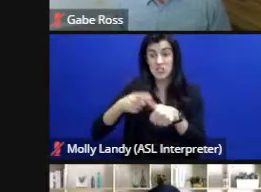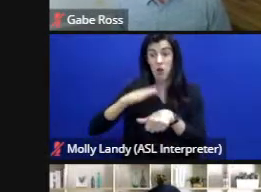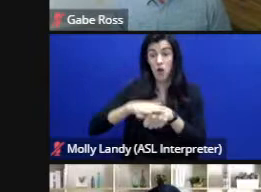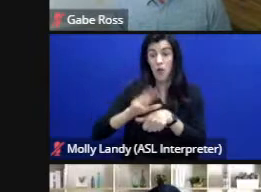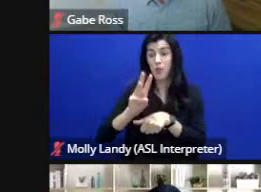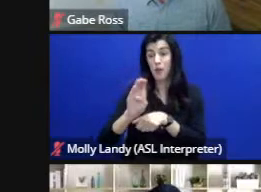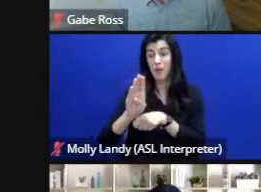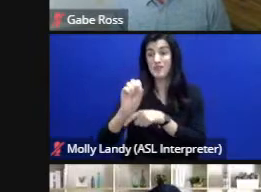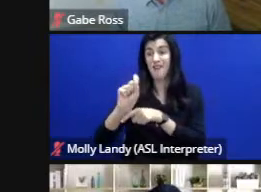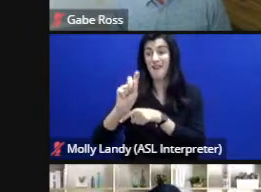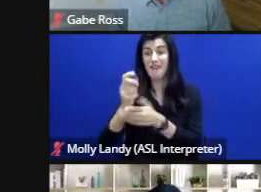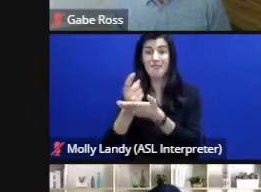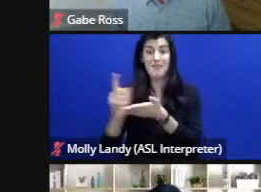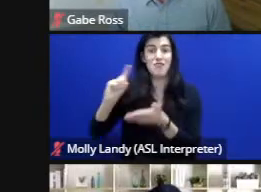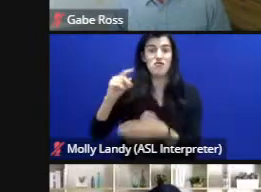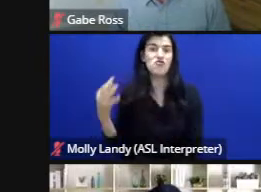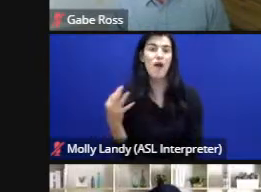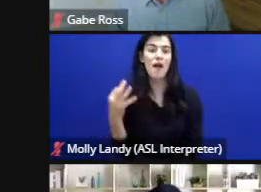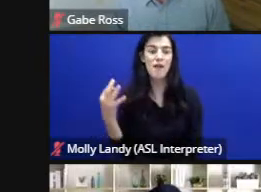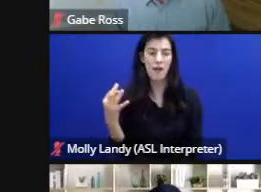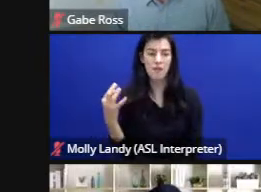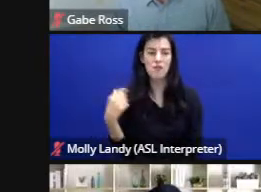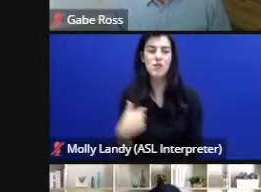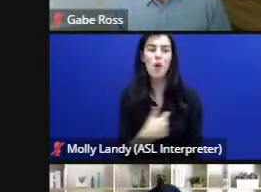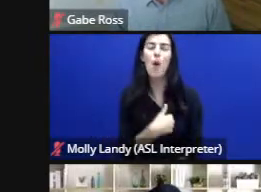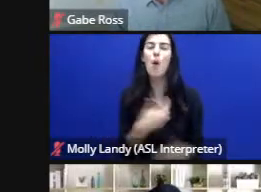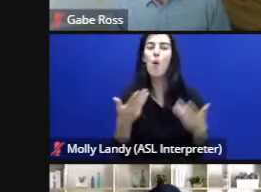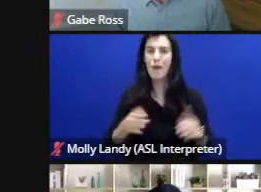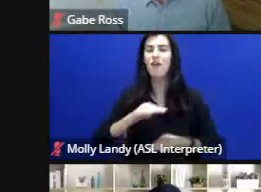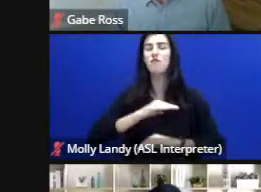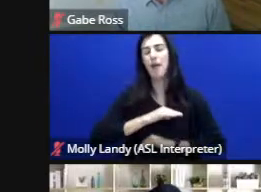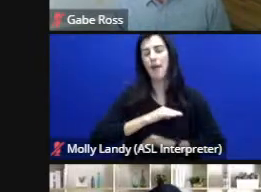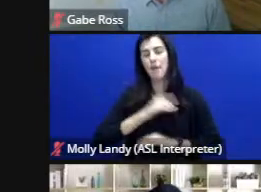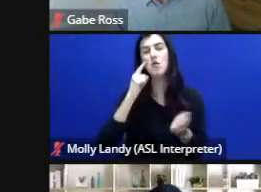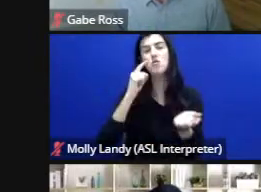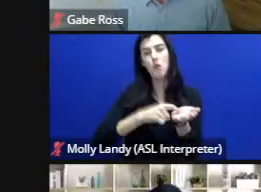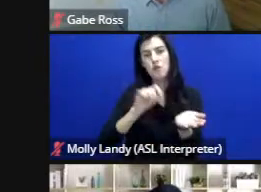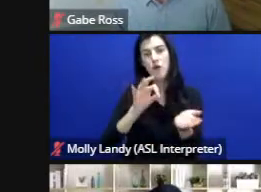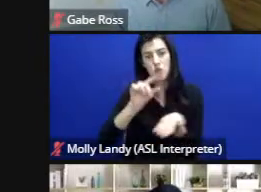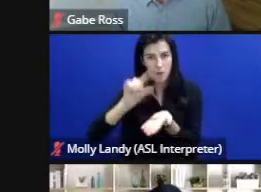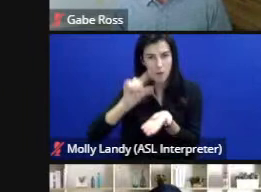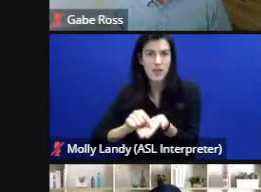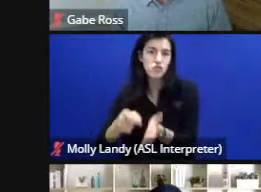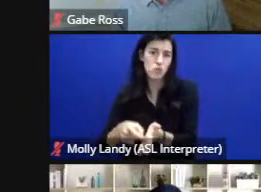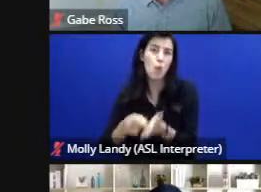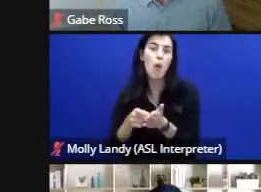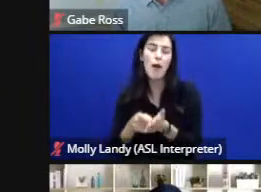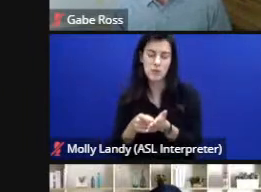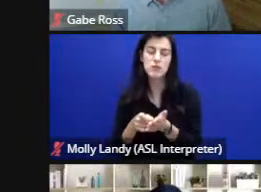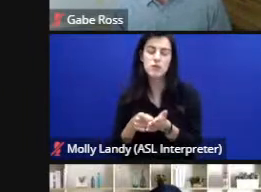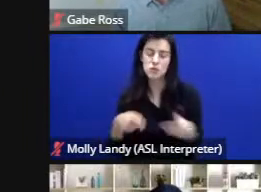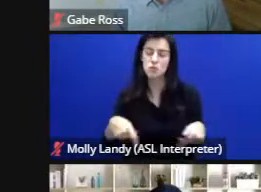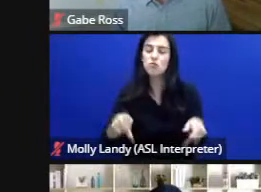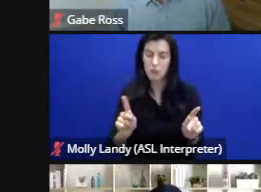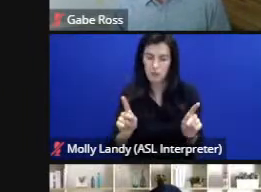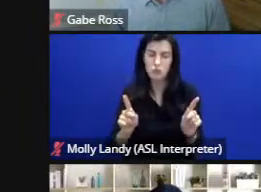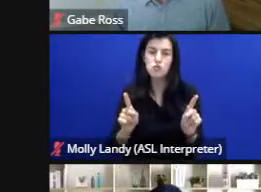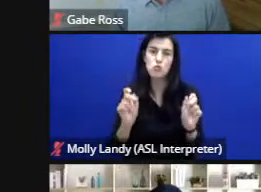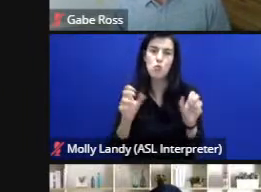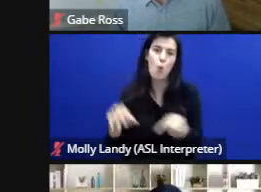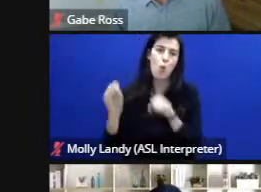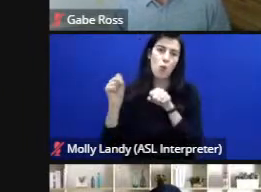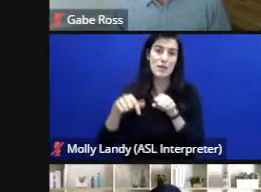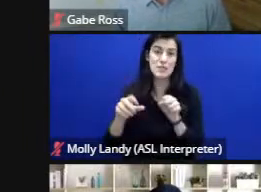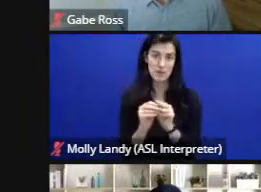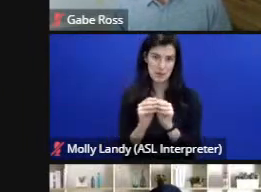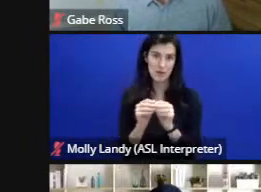last Friday. So we've well met the notice and publication requirements to hold this meeting, this special meeting of the board, consistent